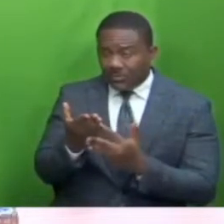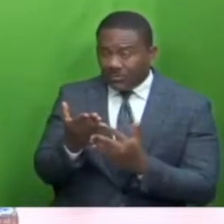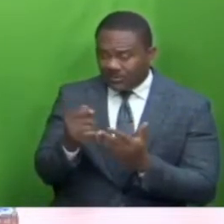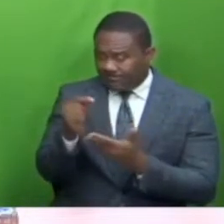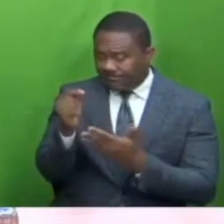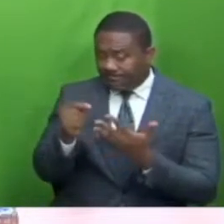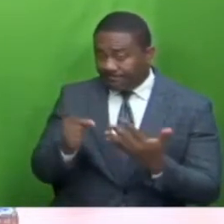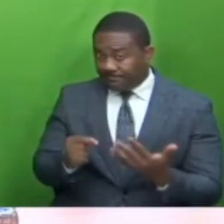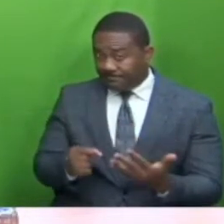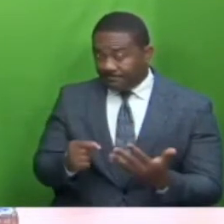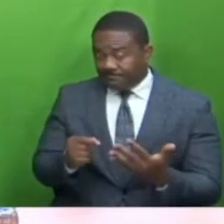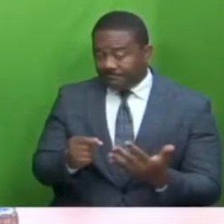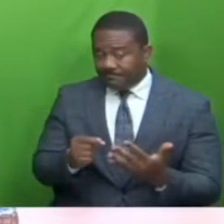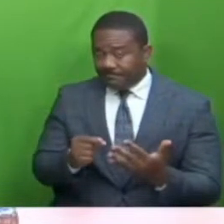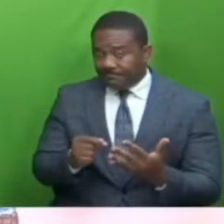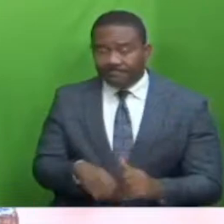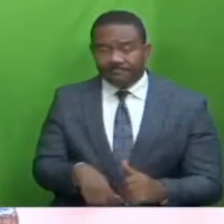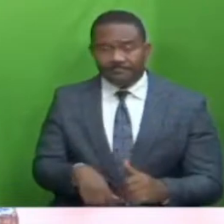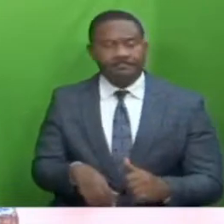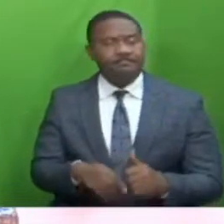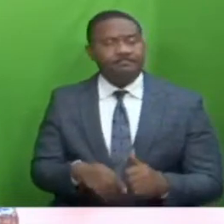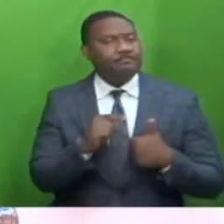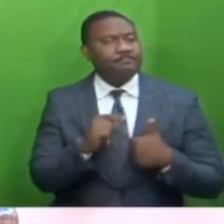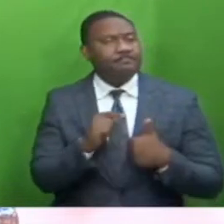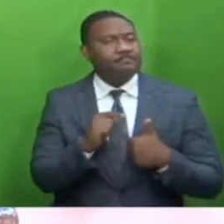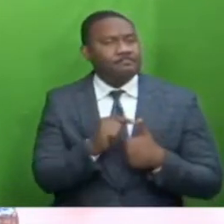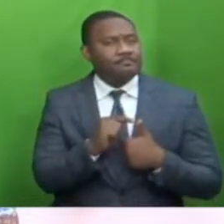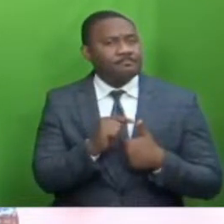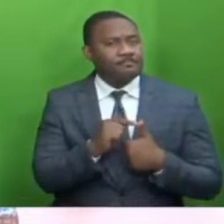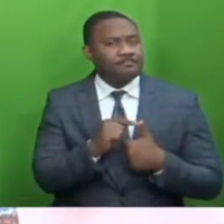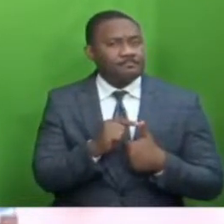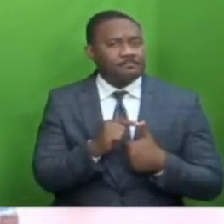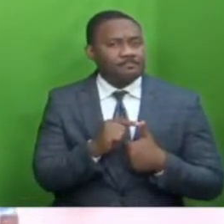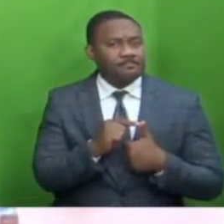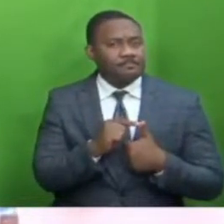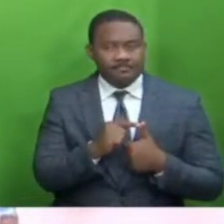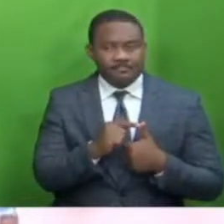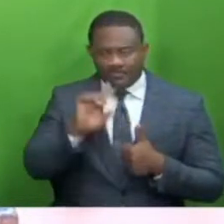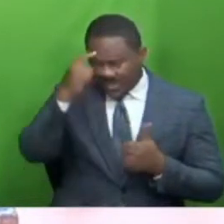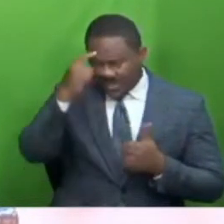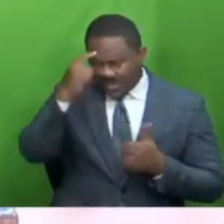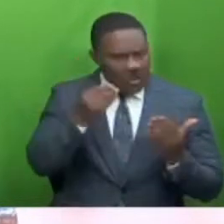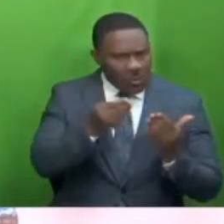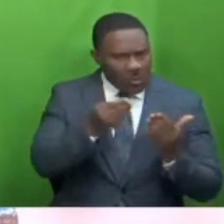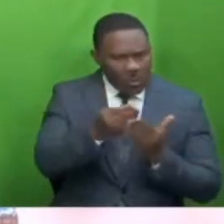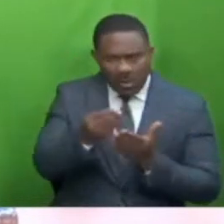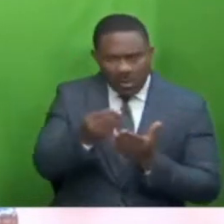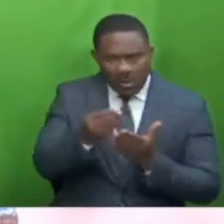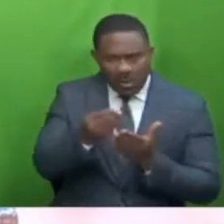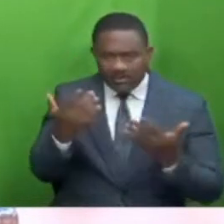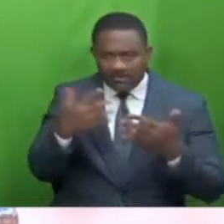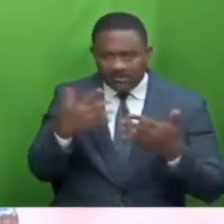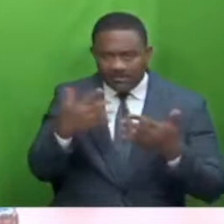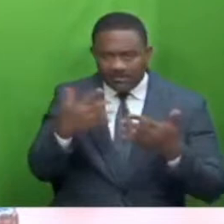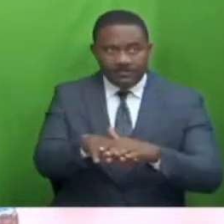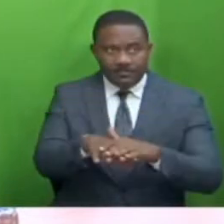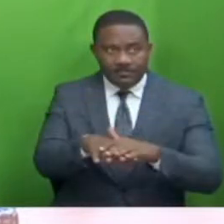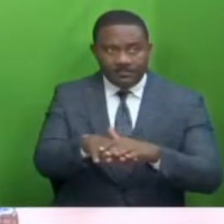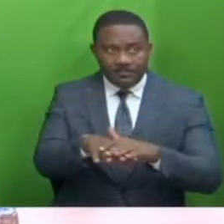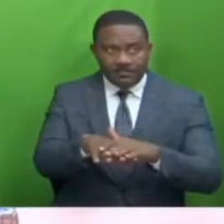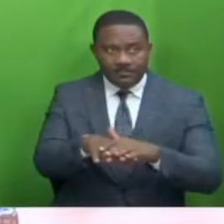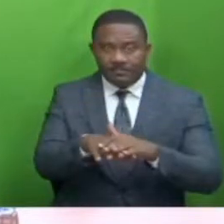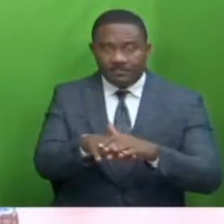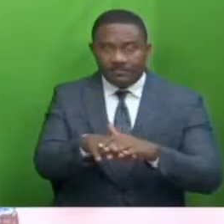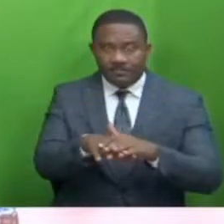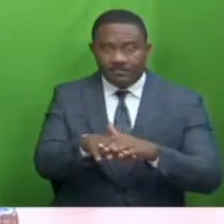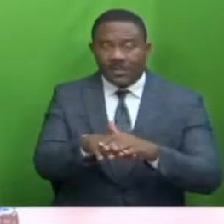interventions. Large and front-loaded fiscal consolidation to bring public finances back on a